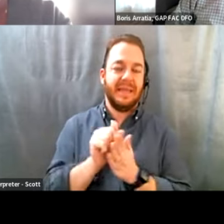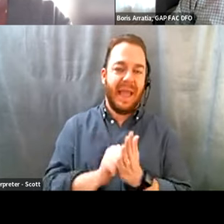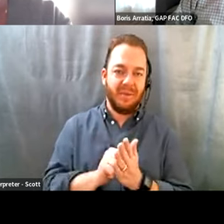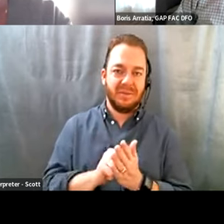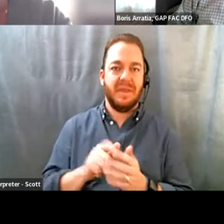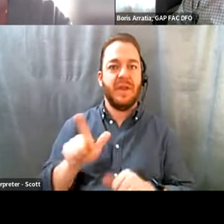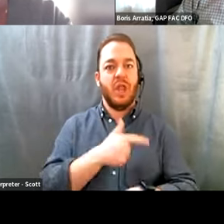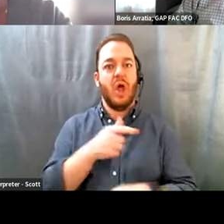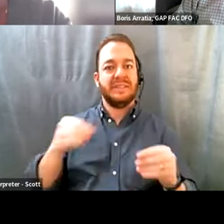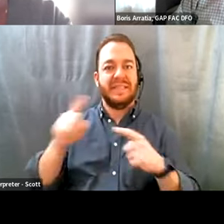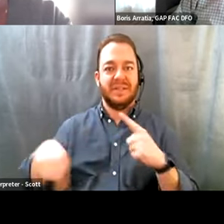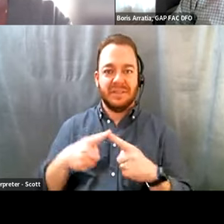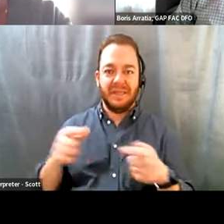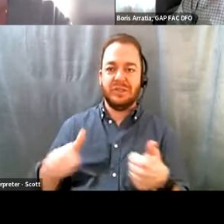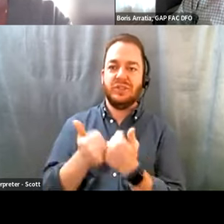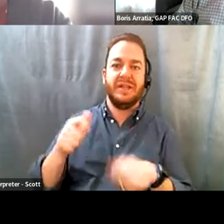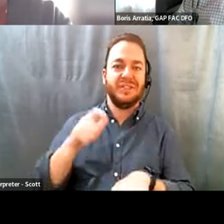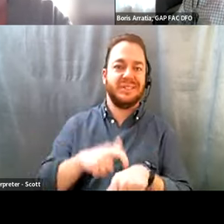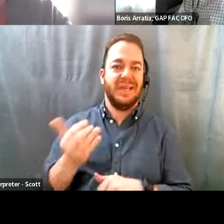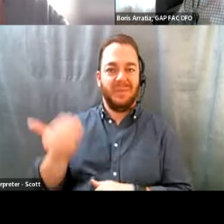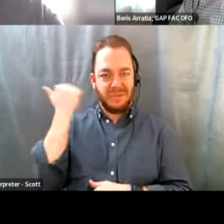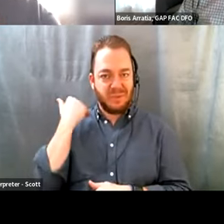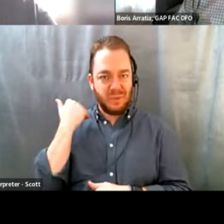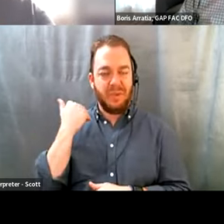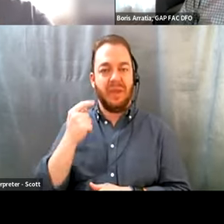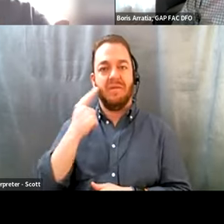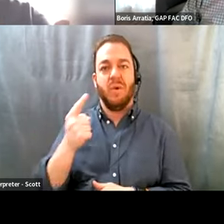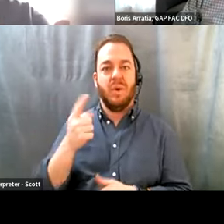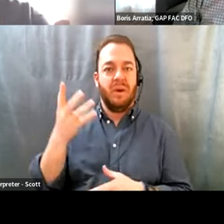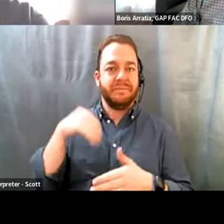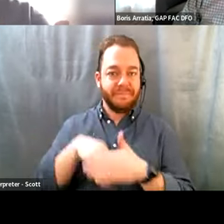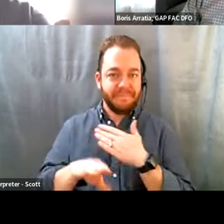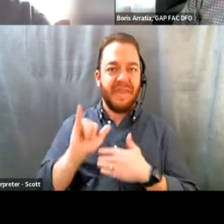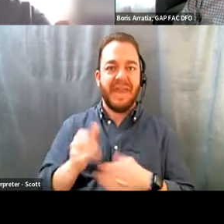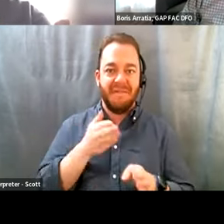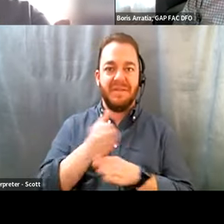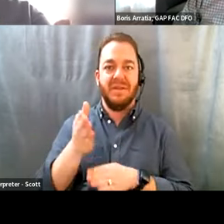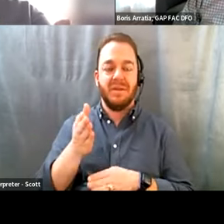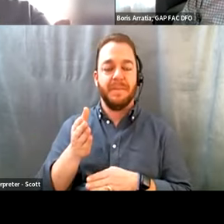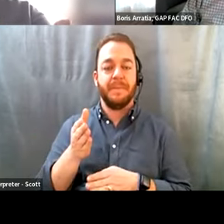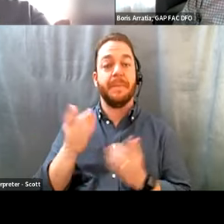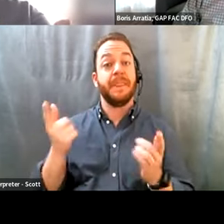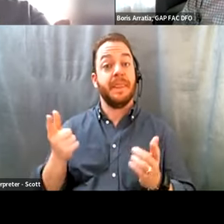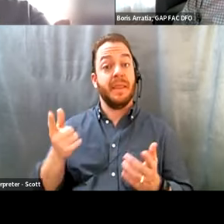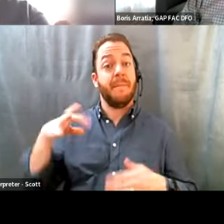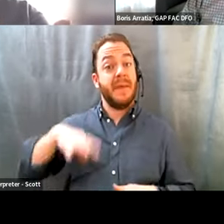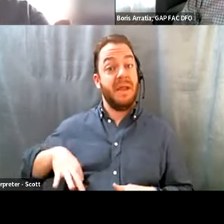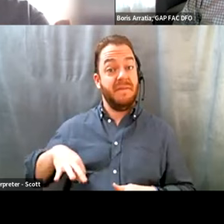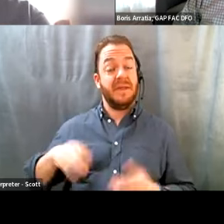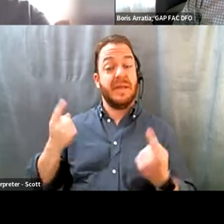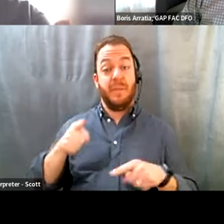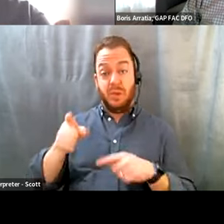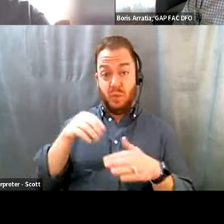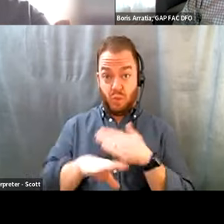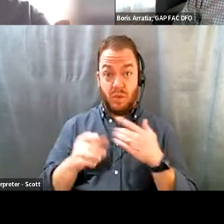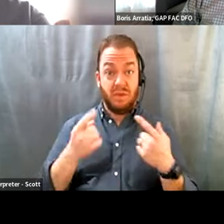challenging, very time consuming to get in there. Now, the advantages is once you do get into one of